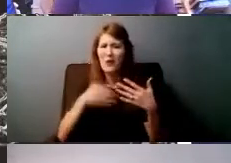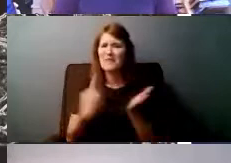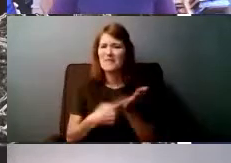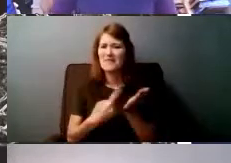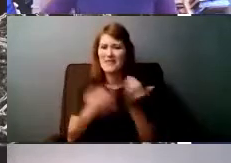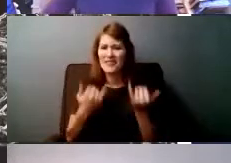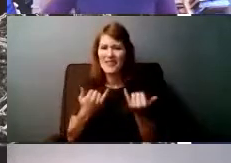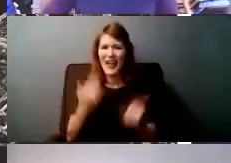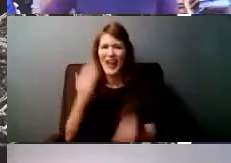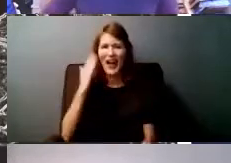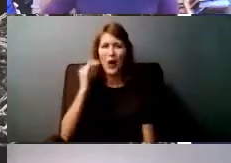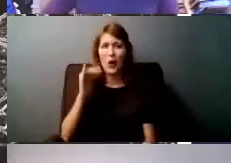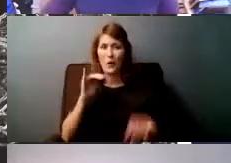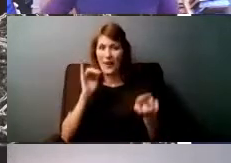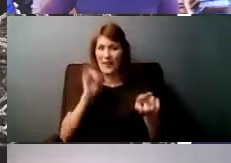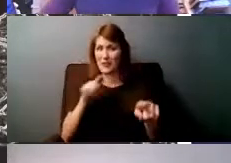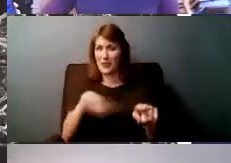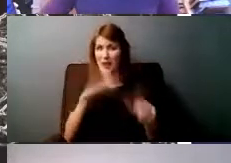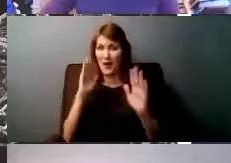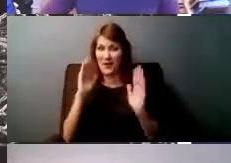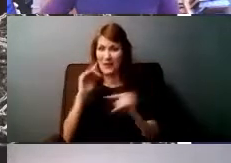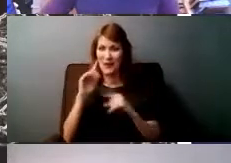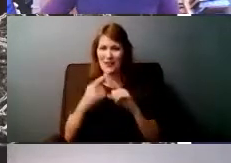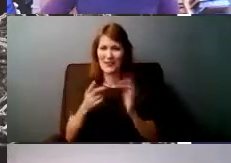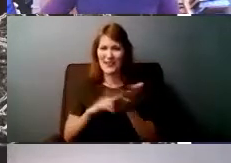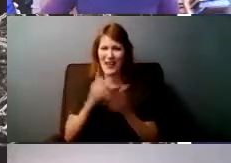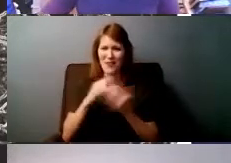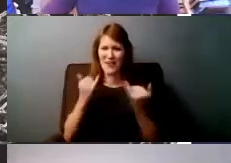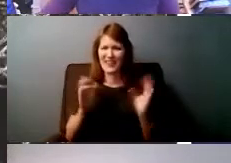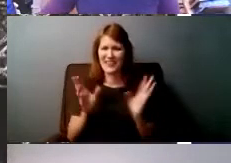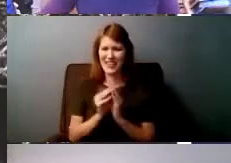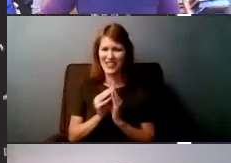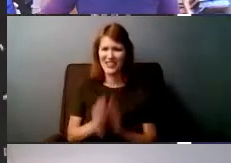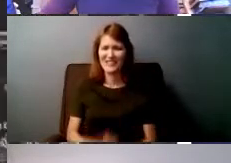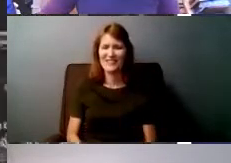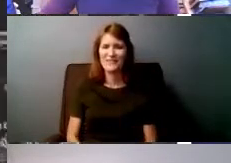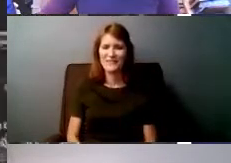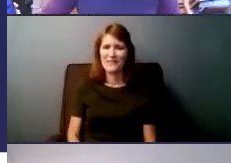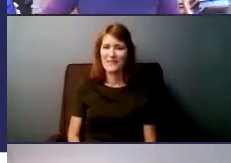is what you were expecting when you signed up for this session.